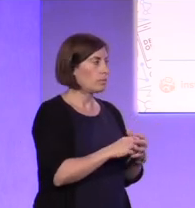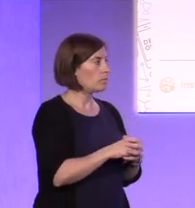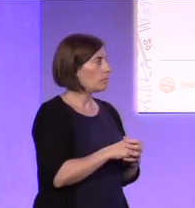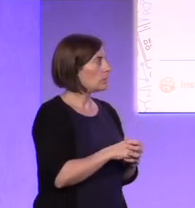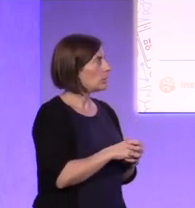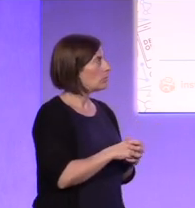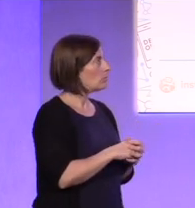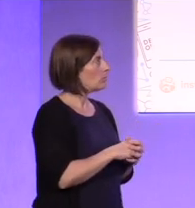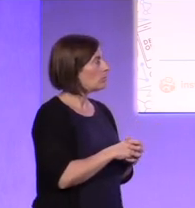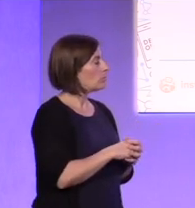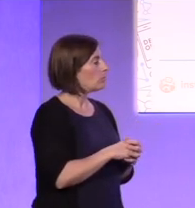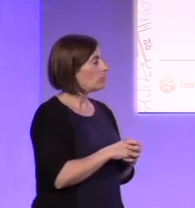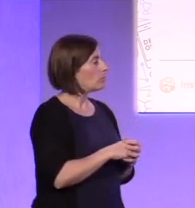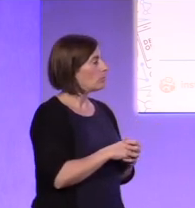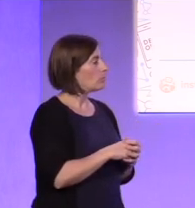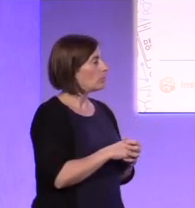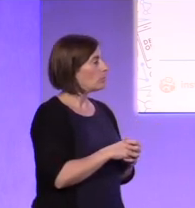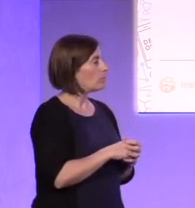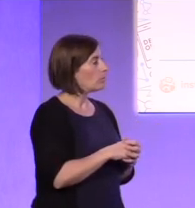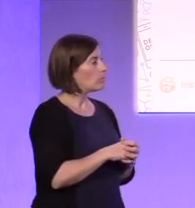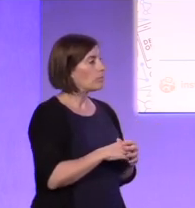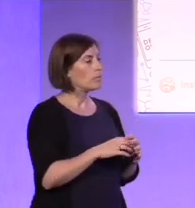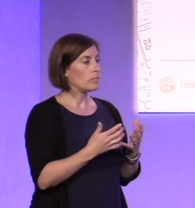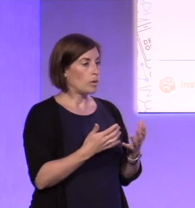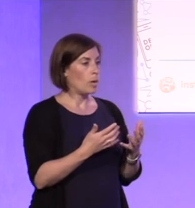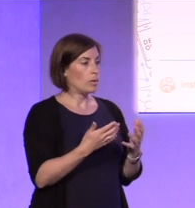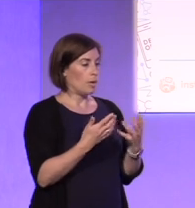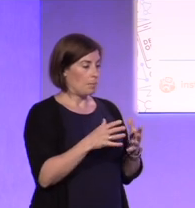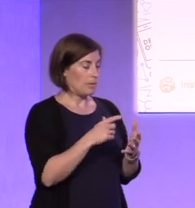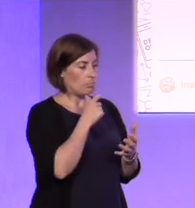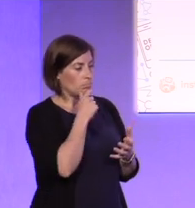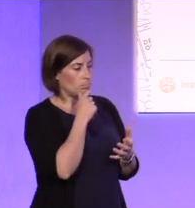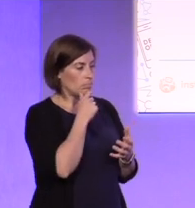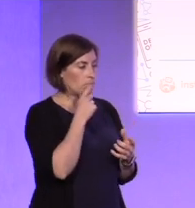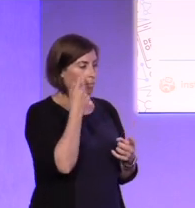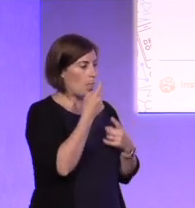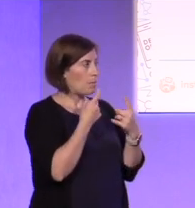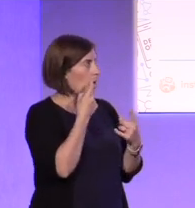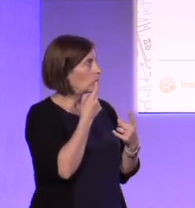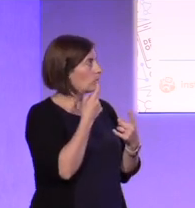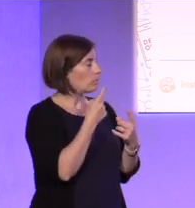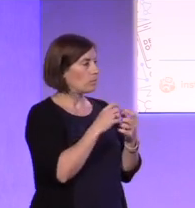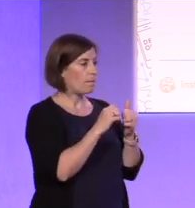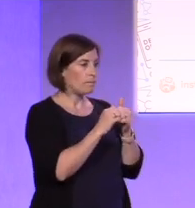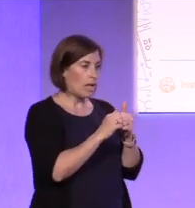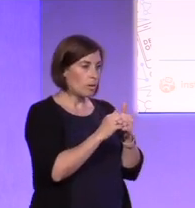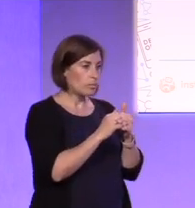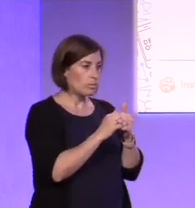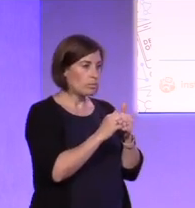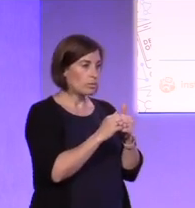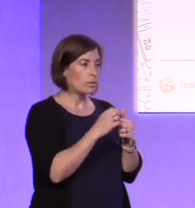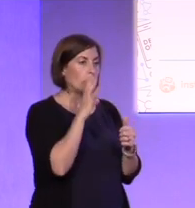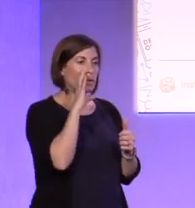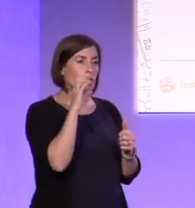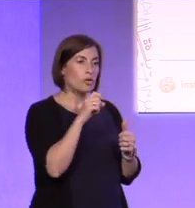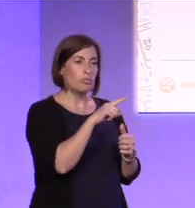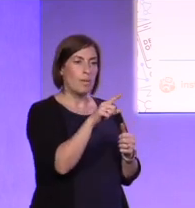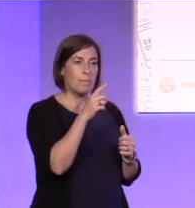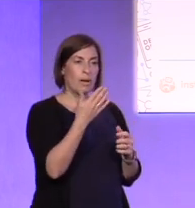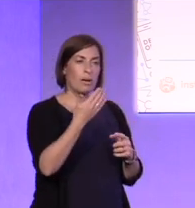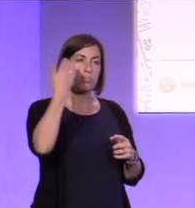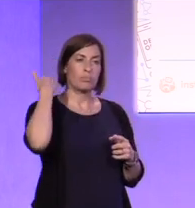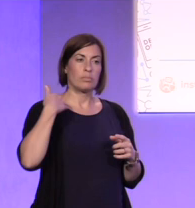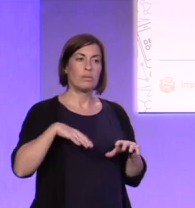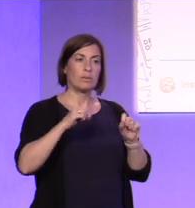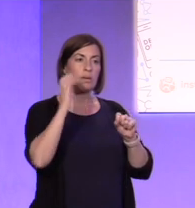But before we did, we noticed something really interesting. Now, right back at the beginning, I told you about LARS, the Login and